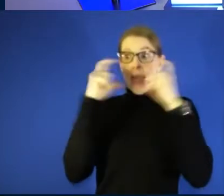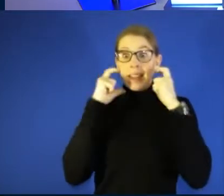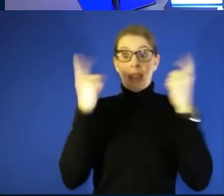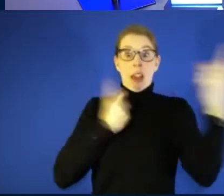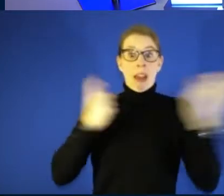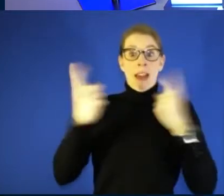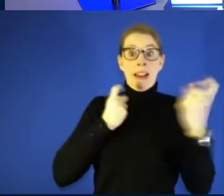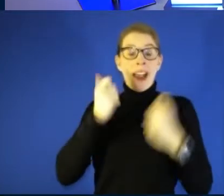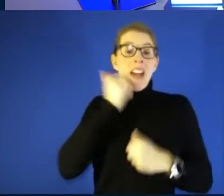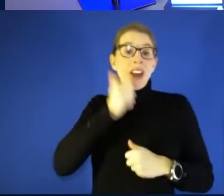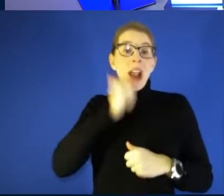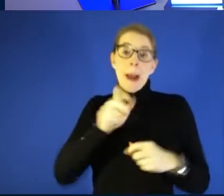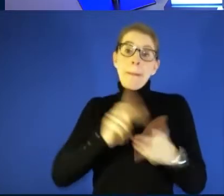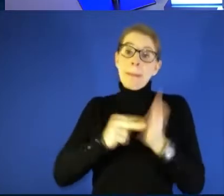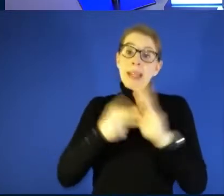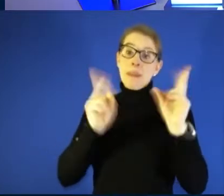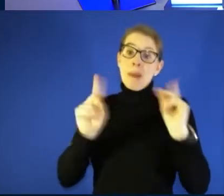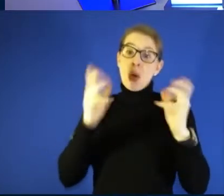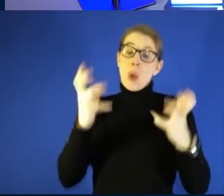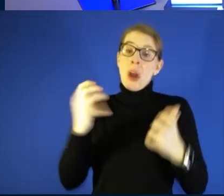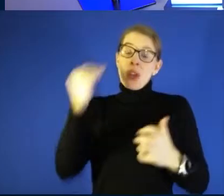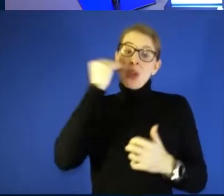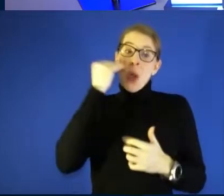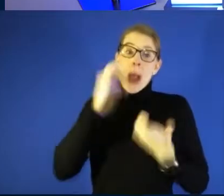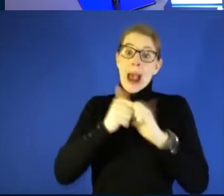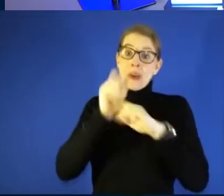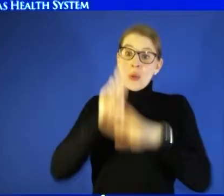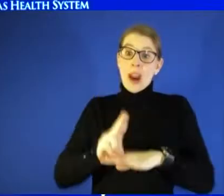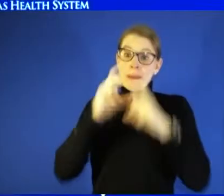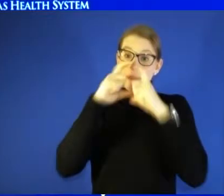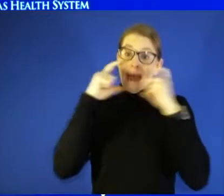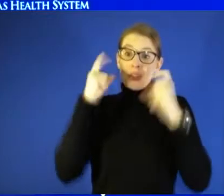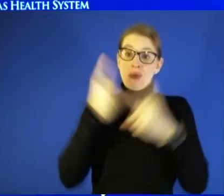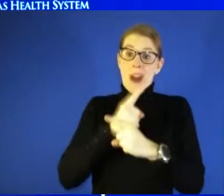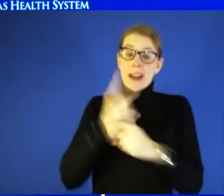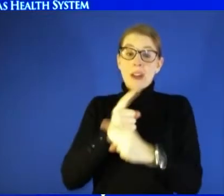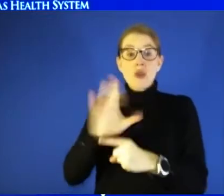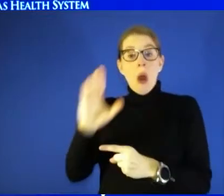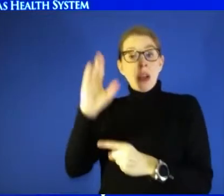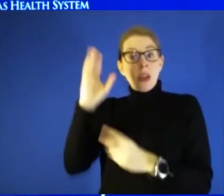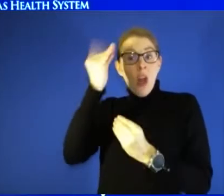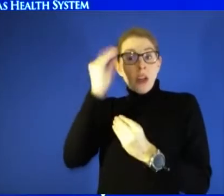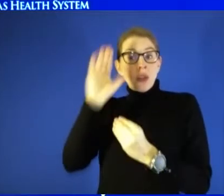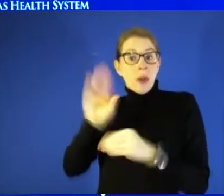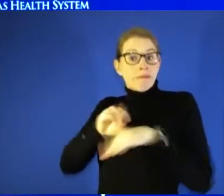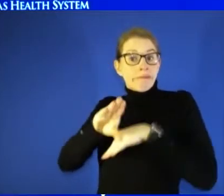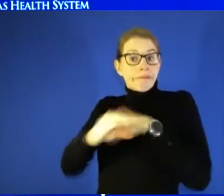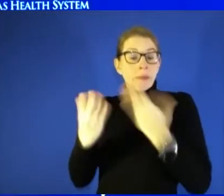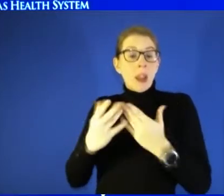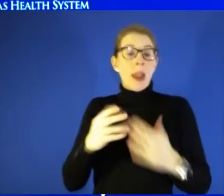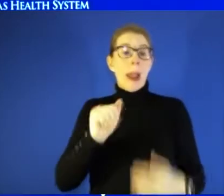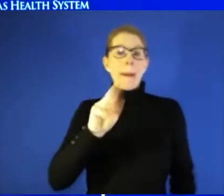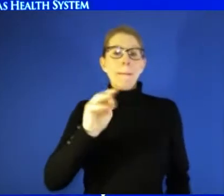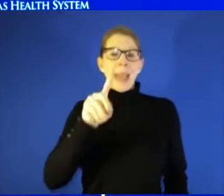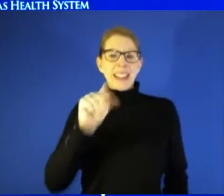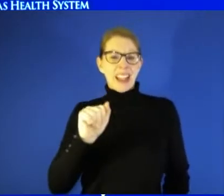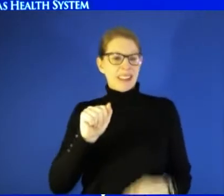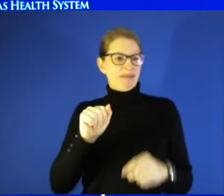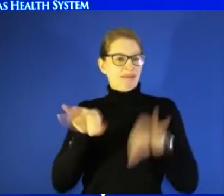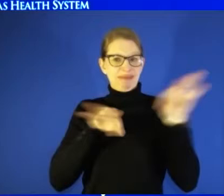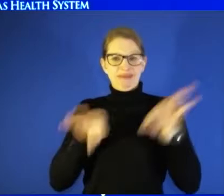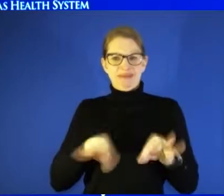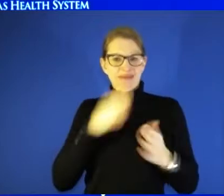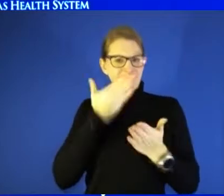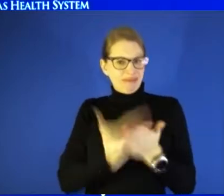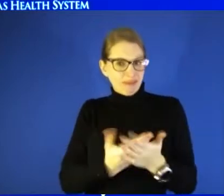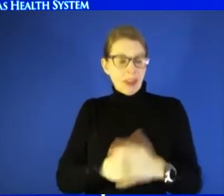means people want to know how to do it right. You know, what advice do you have? What are your thoughts? Yeah, absolutely. I think Amanda explained it very well. You know, we know that data is there. We